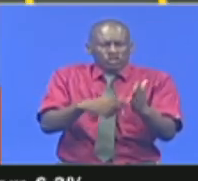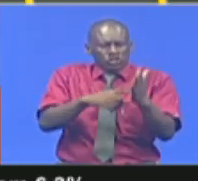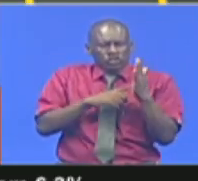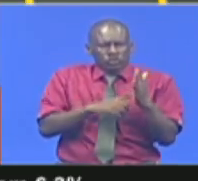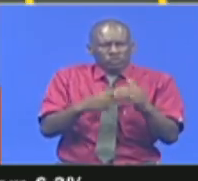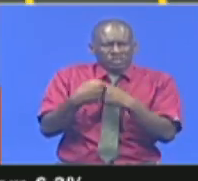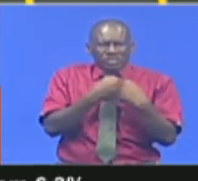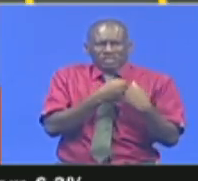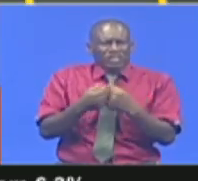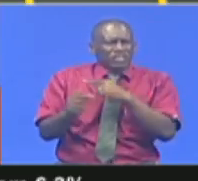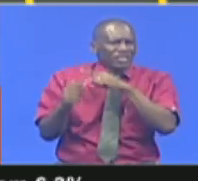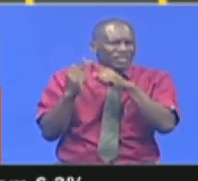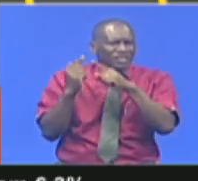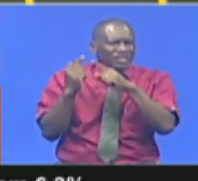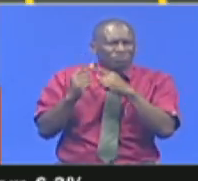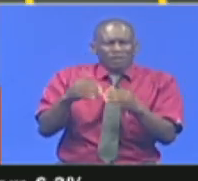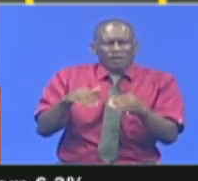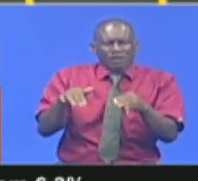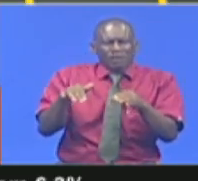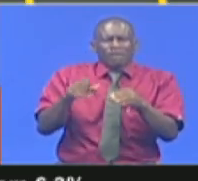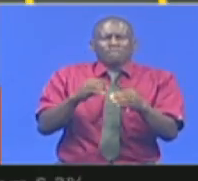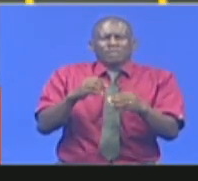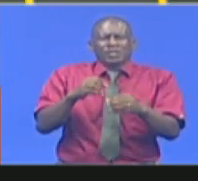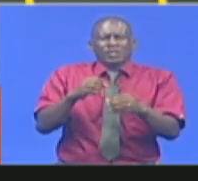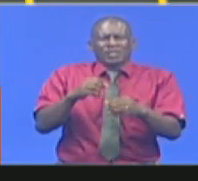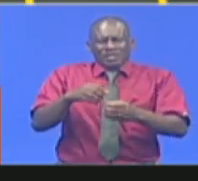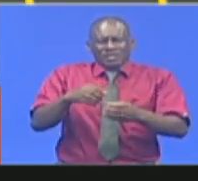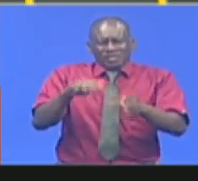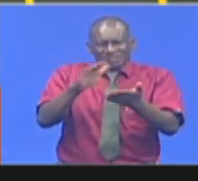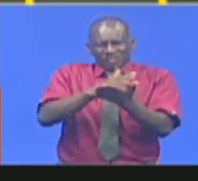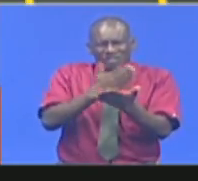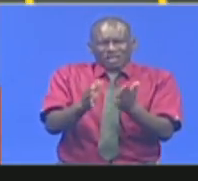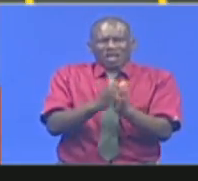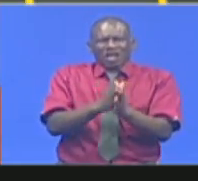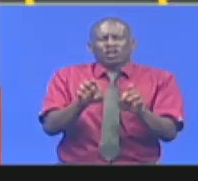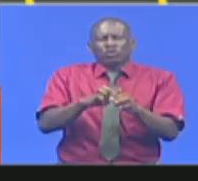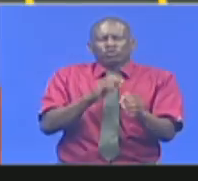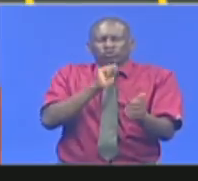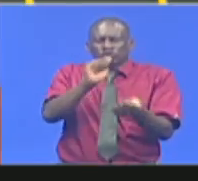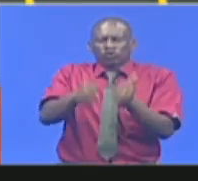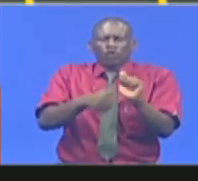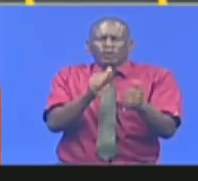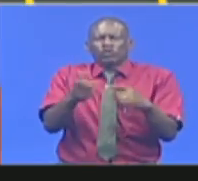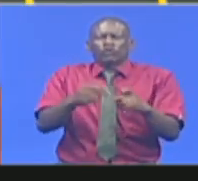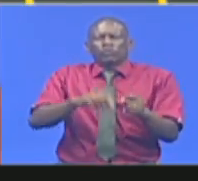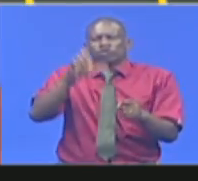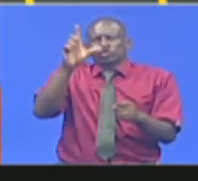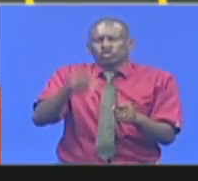challenges being faced by players in the sector, notably stiff competition from cheap imports.